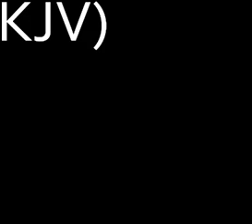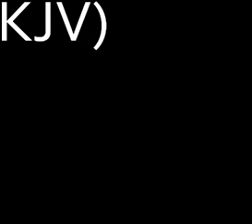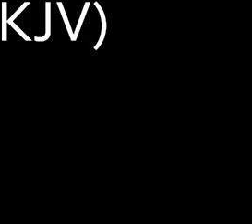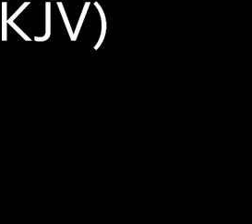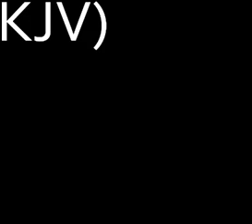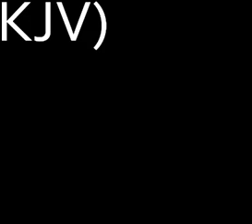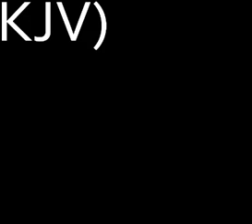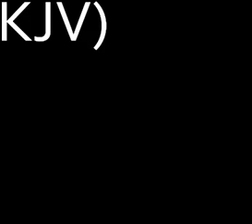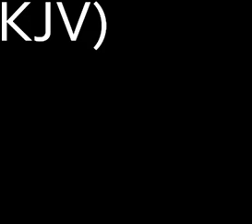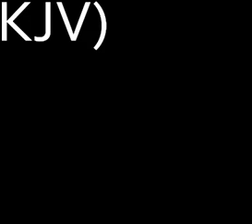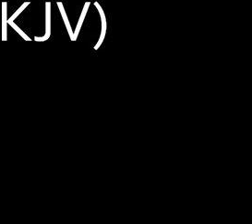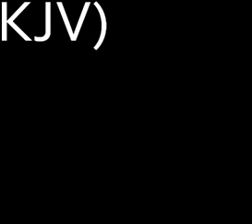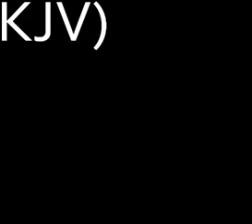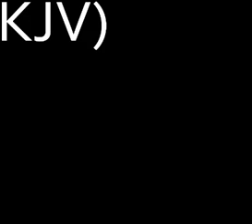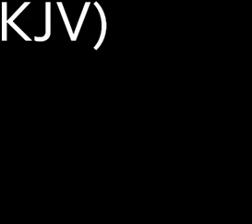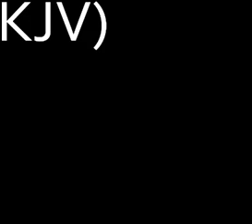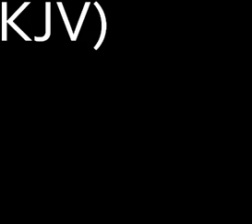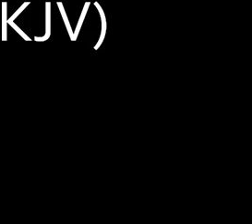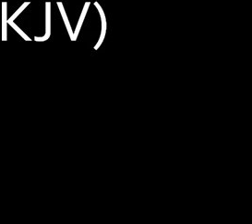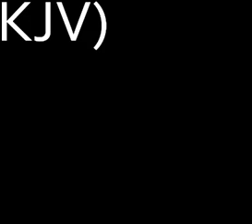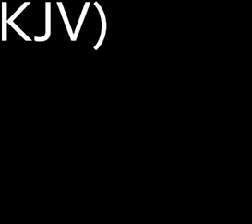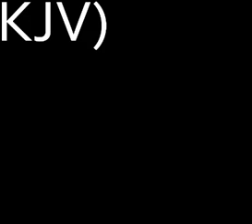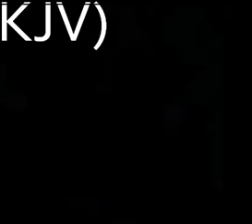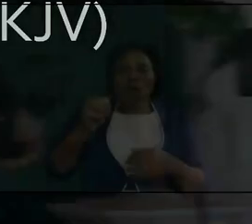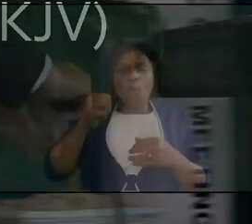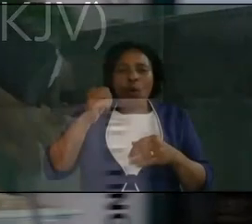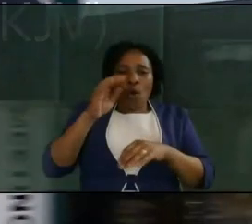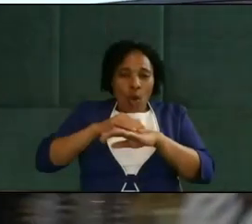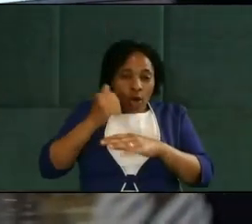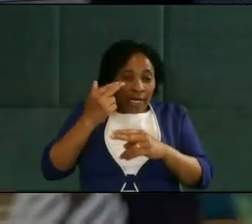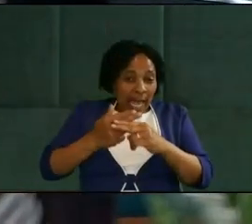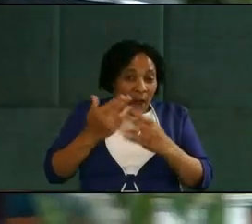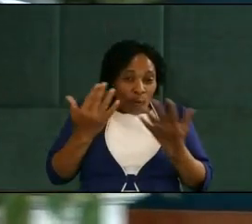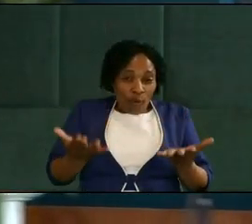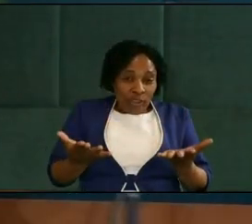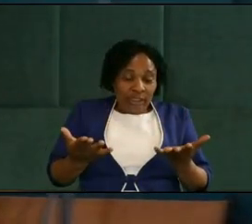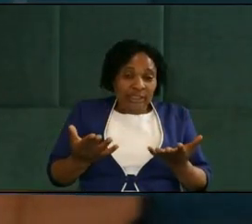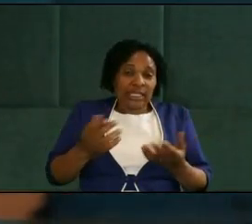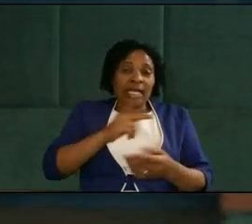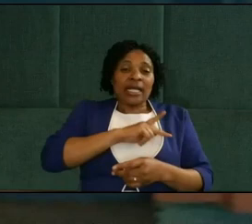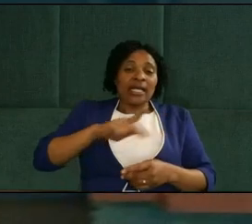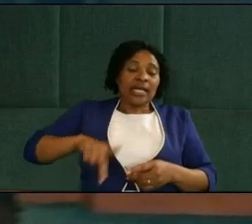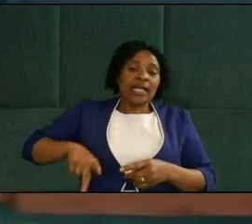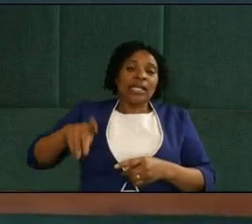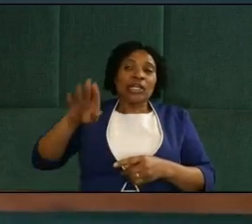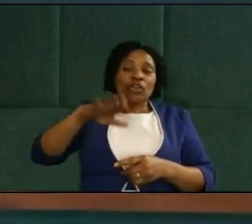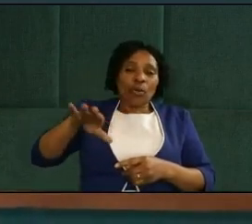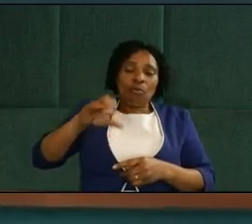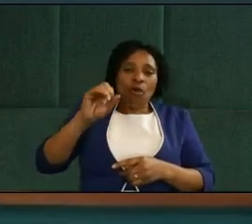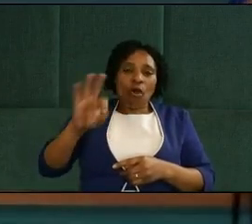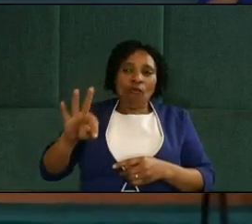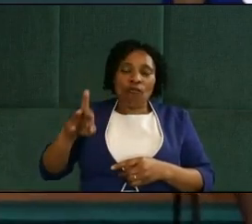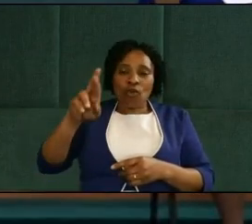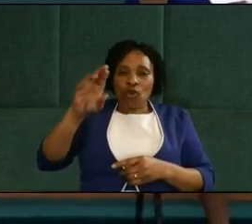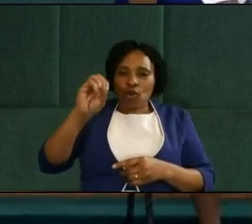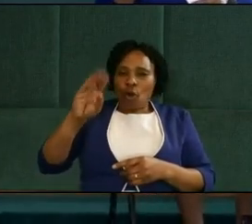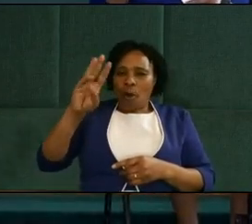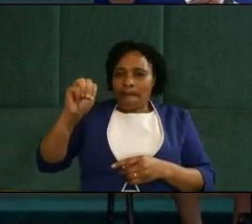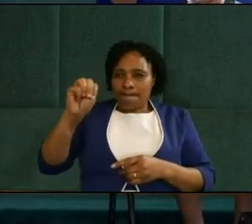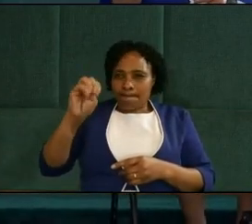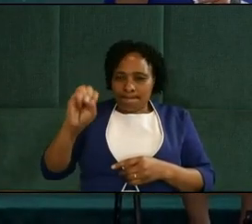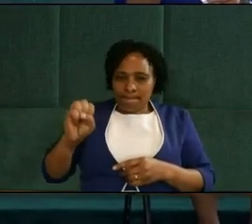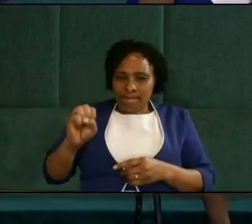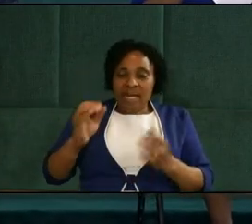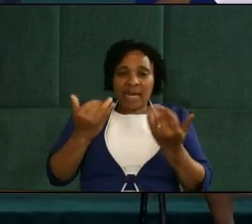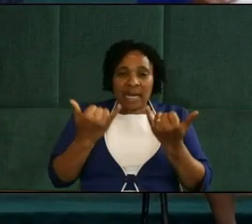become the European Union. Now, what's this all about, preacher? Well, here's the text. As you